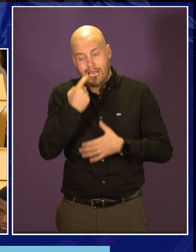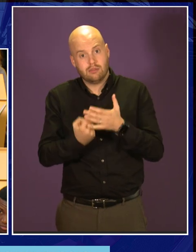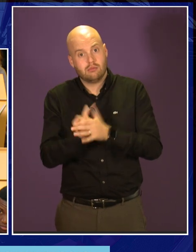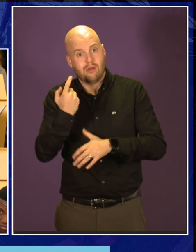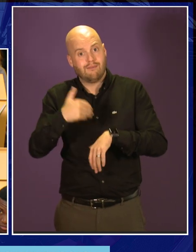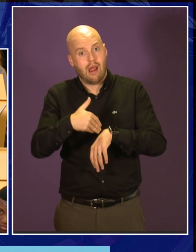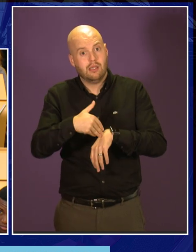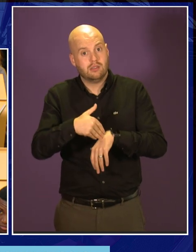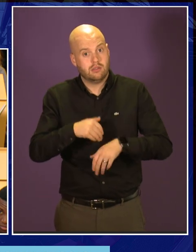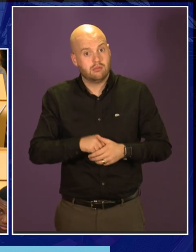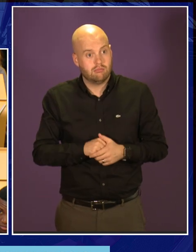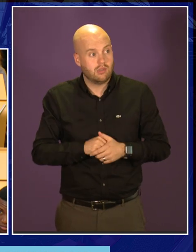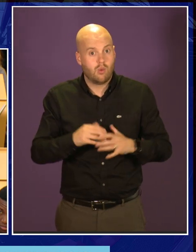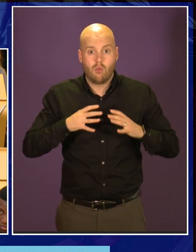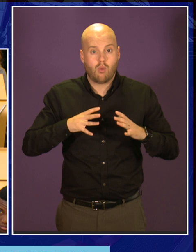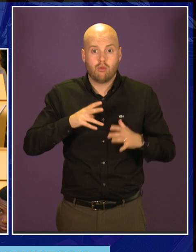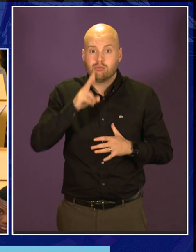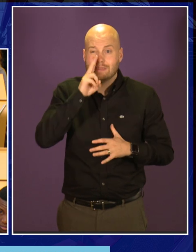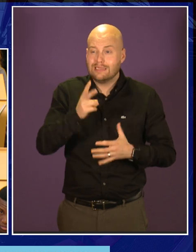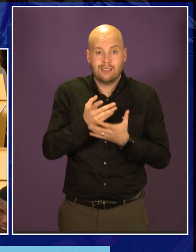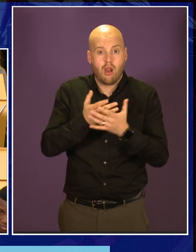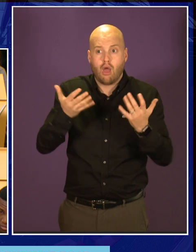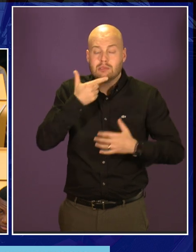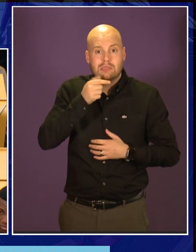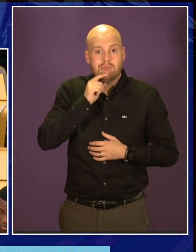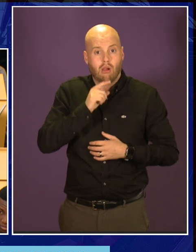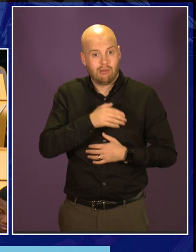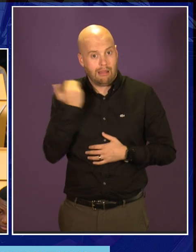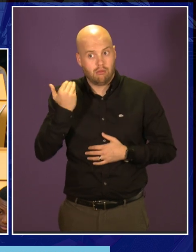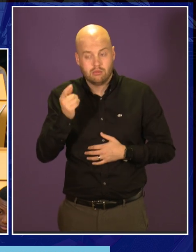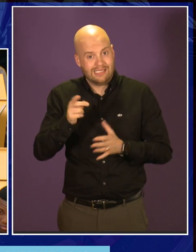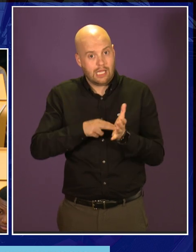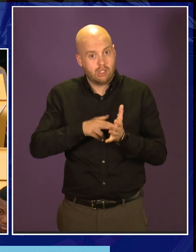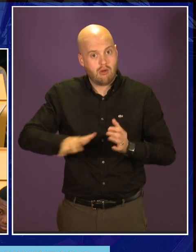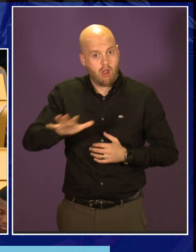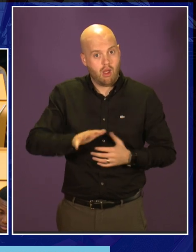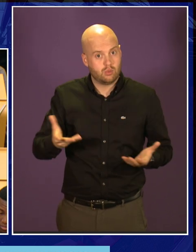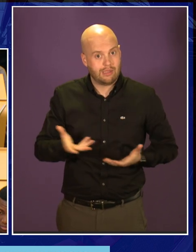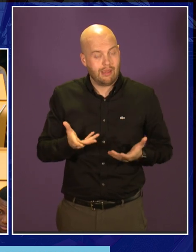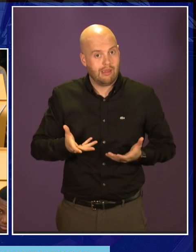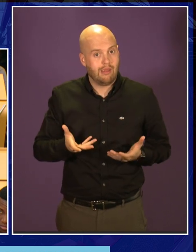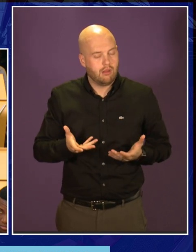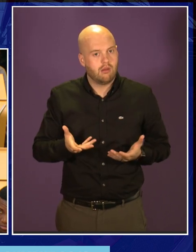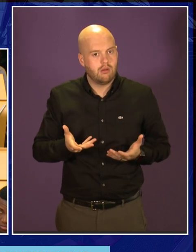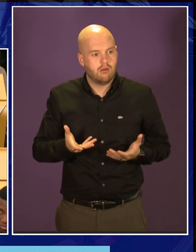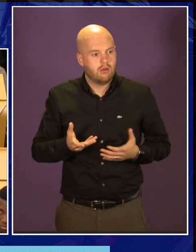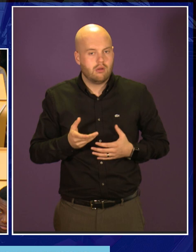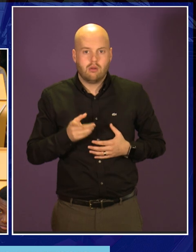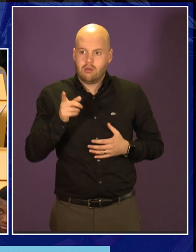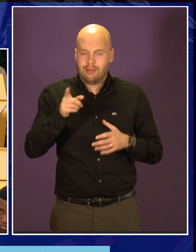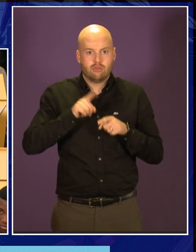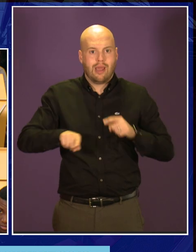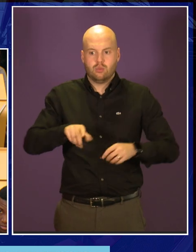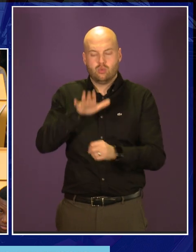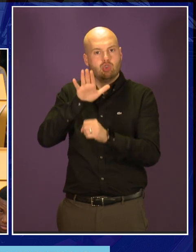the hundreds of people that have been killed in Nigeria today because there is a cultural practice that has been that they are trying to stop